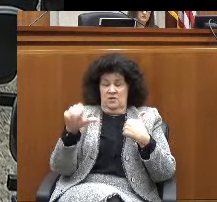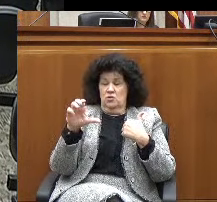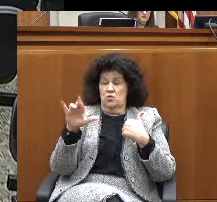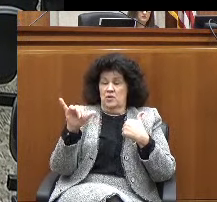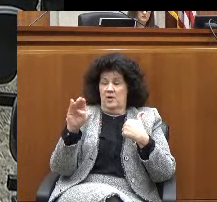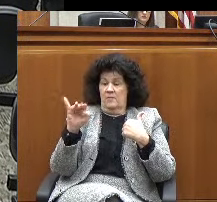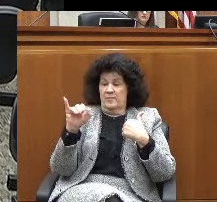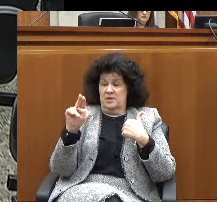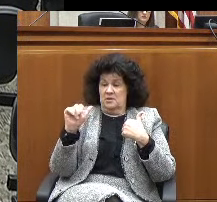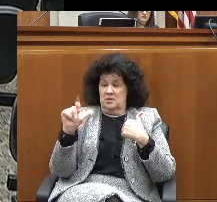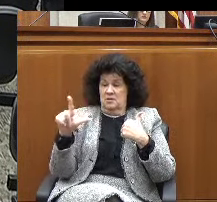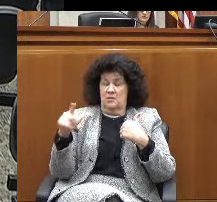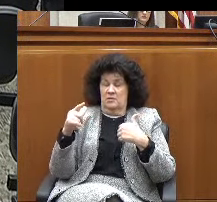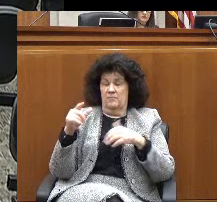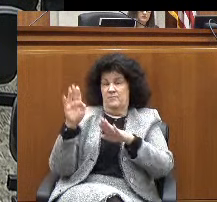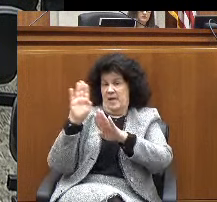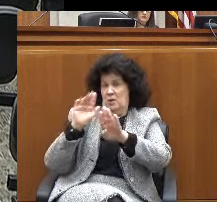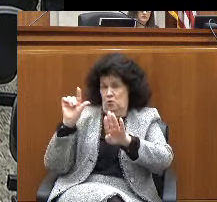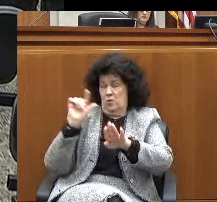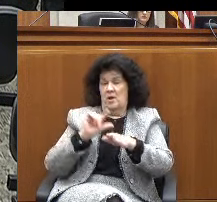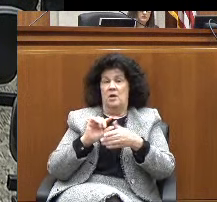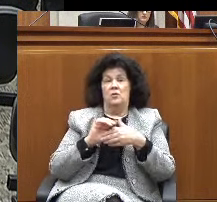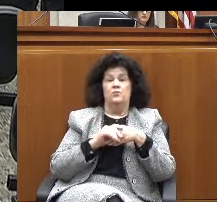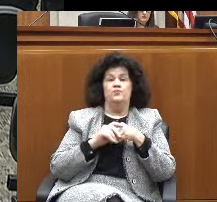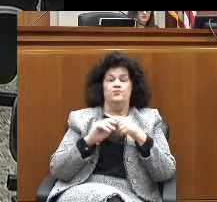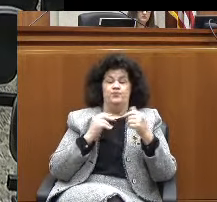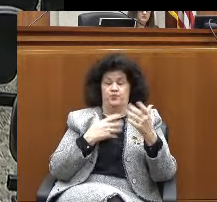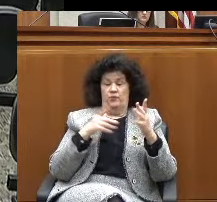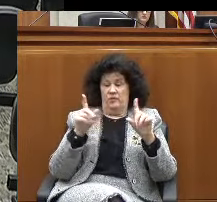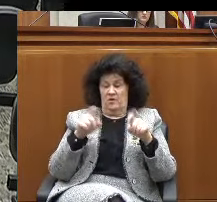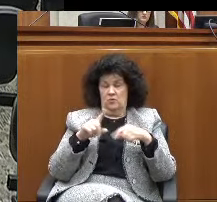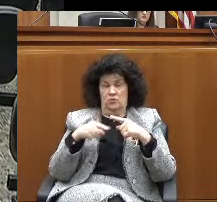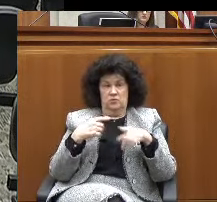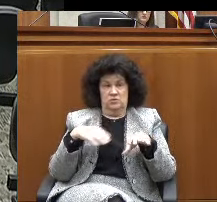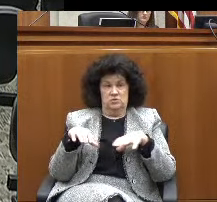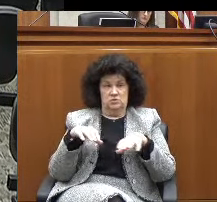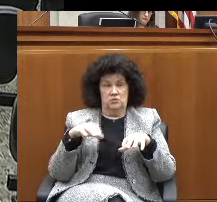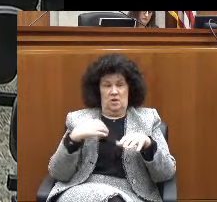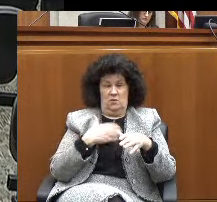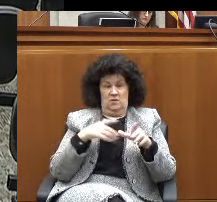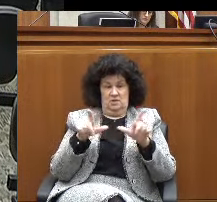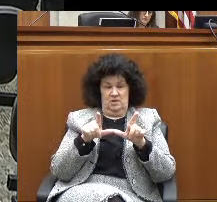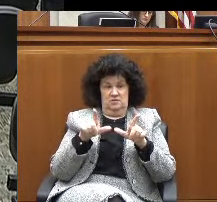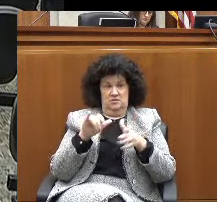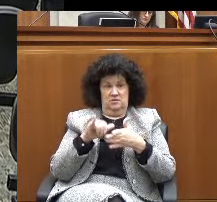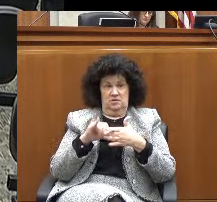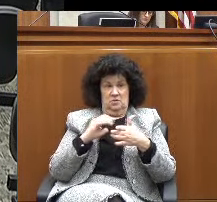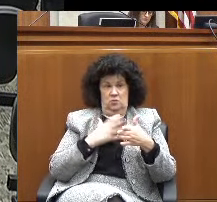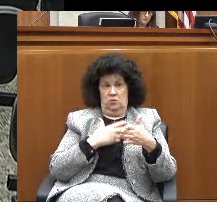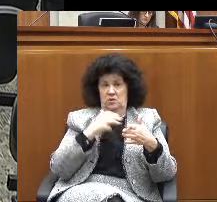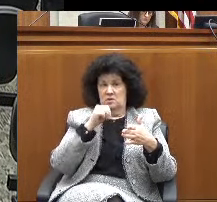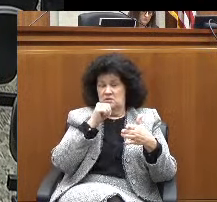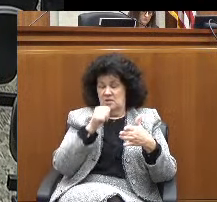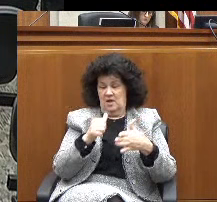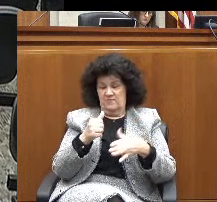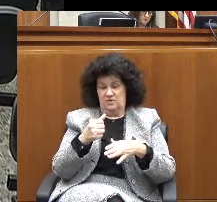criminal backgrounds and things like that. We are attesting when we do our renew our license that we haven't made